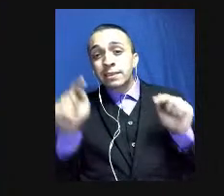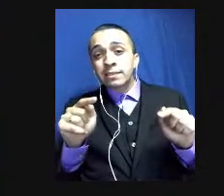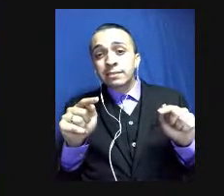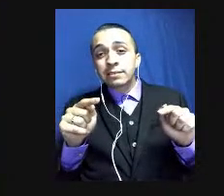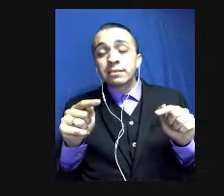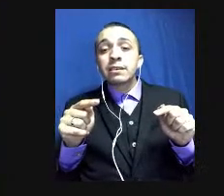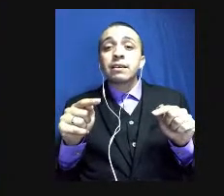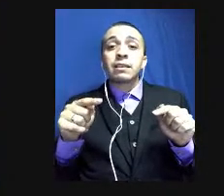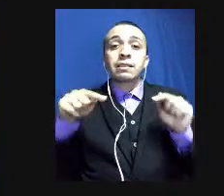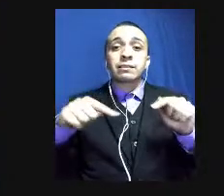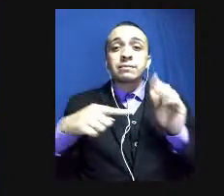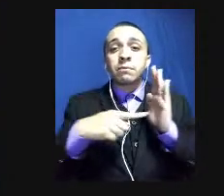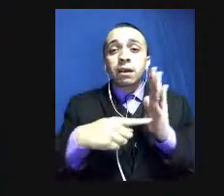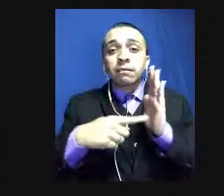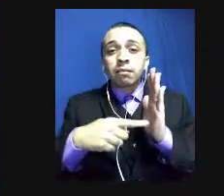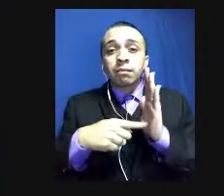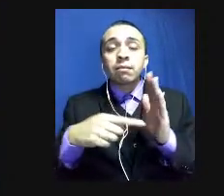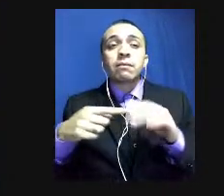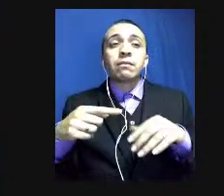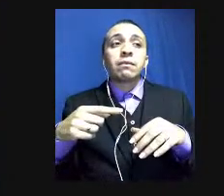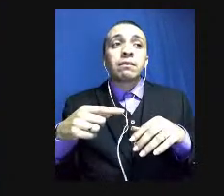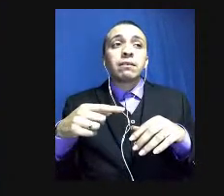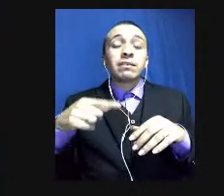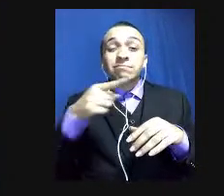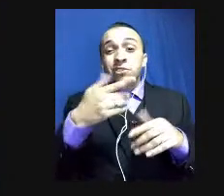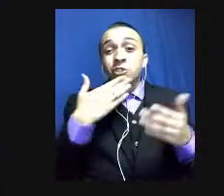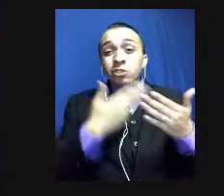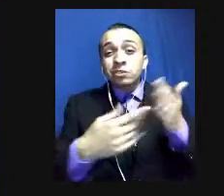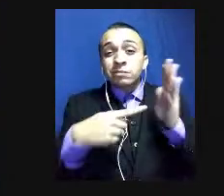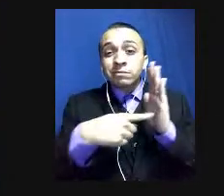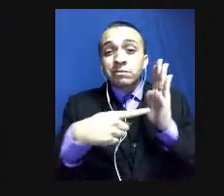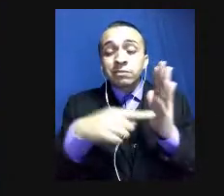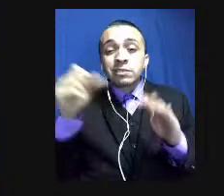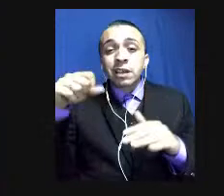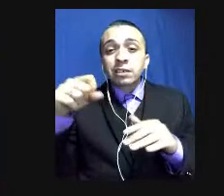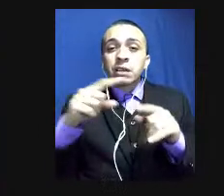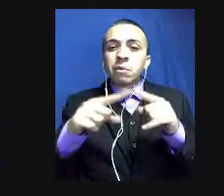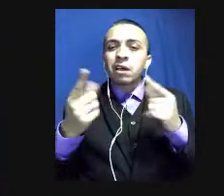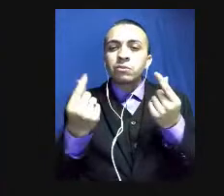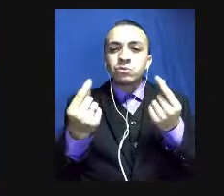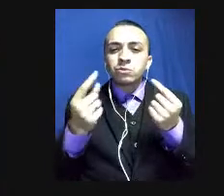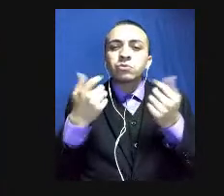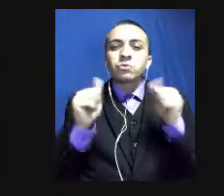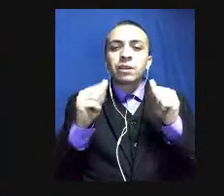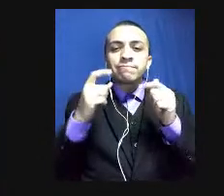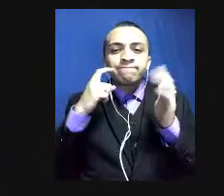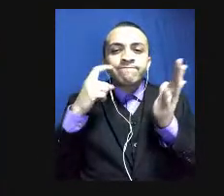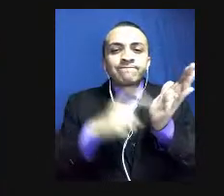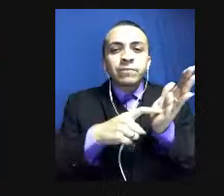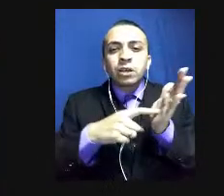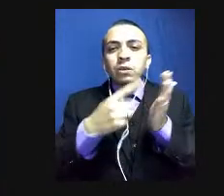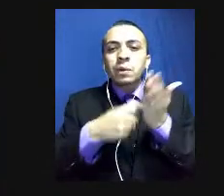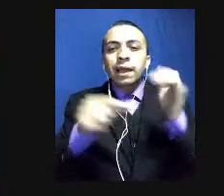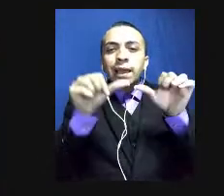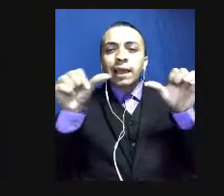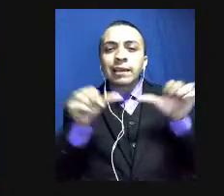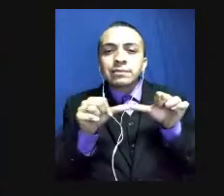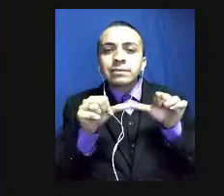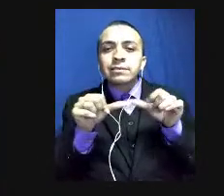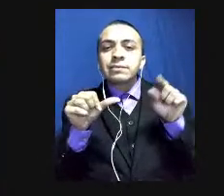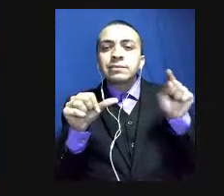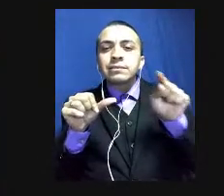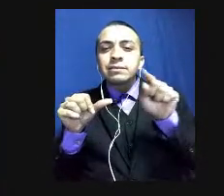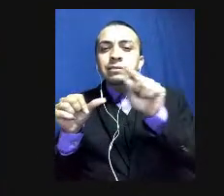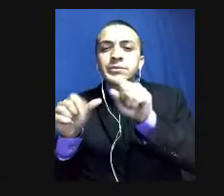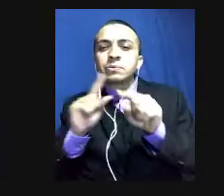this model, the fire models help with is identifying those primary areas where fire's going to move into that might not be easily